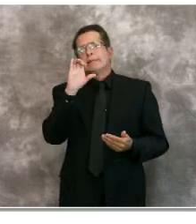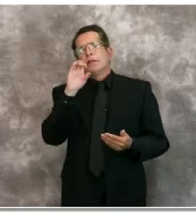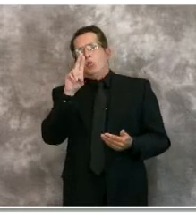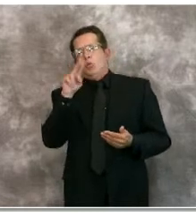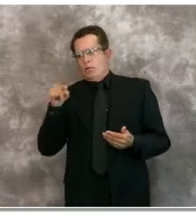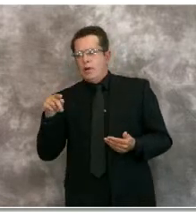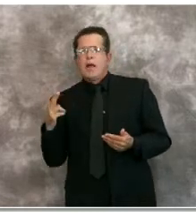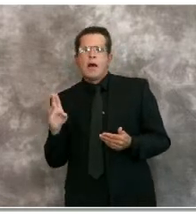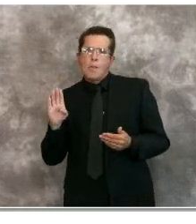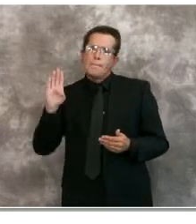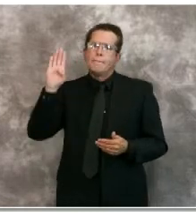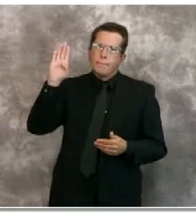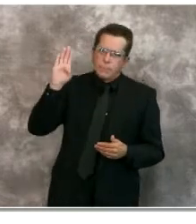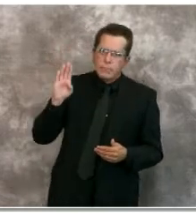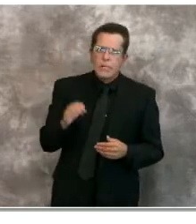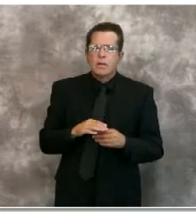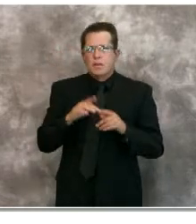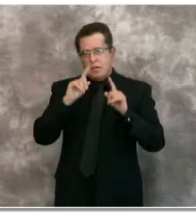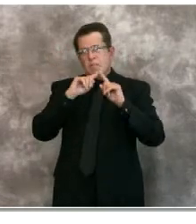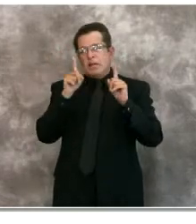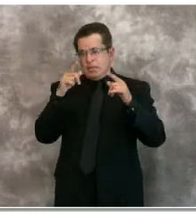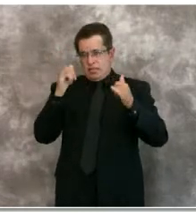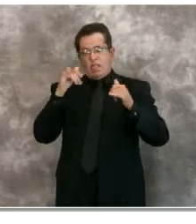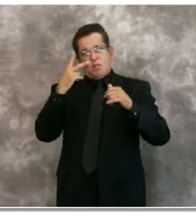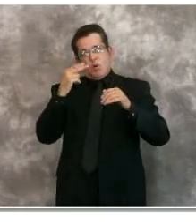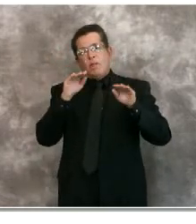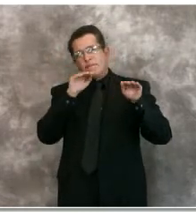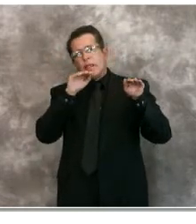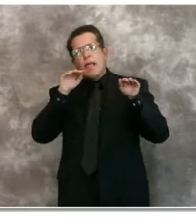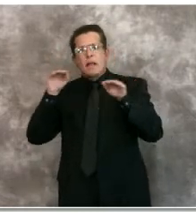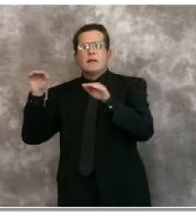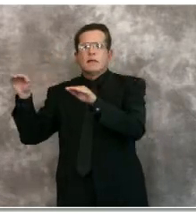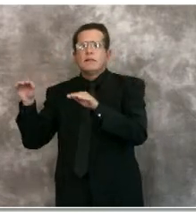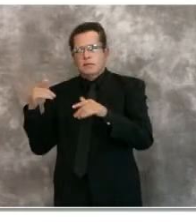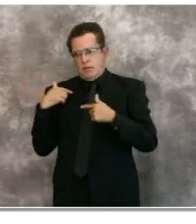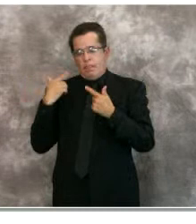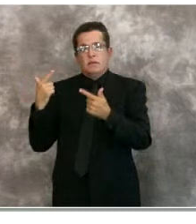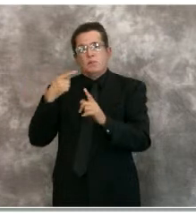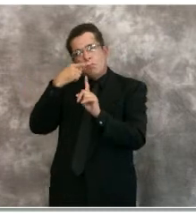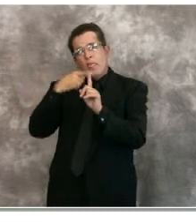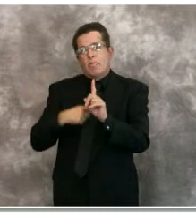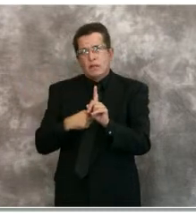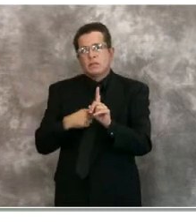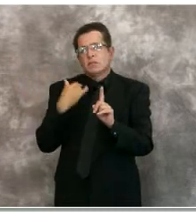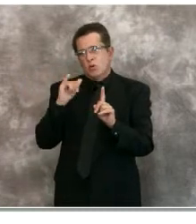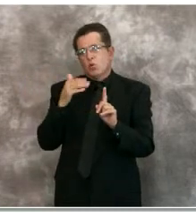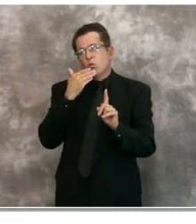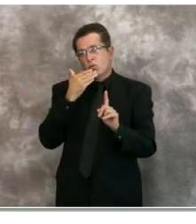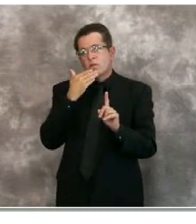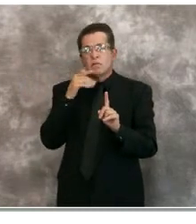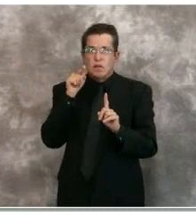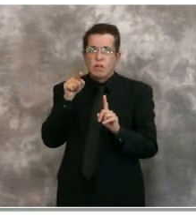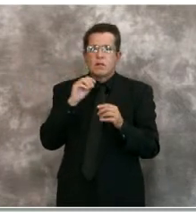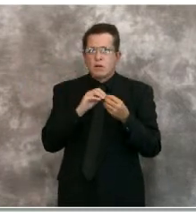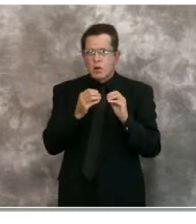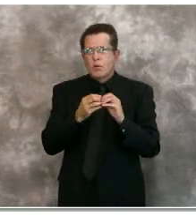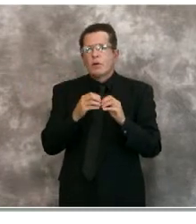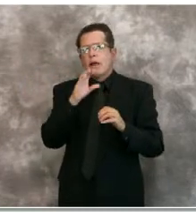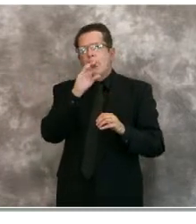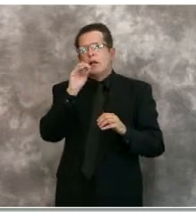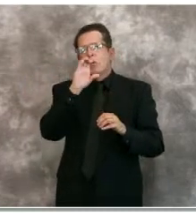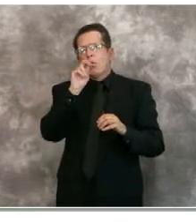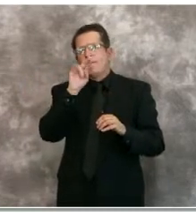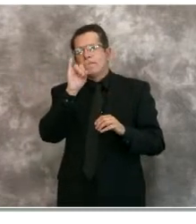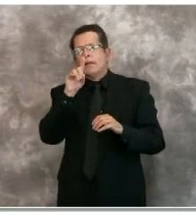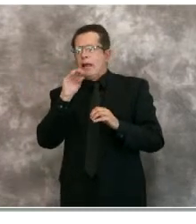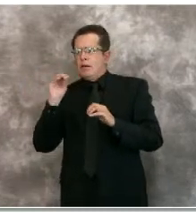bit. But again, holding relatively flat over the preceding month. And then you can see the COVID hospitalizations